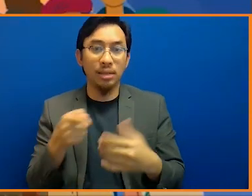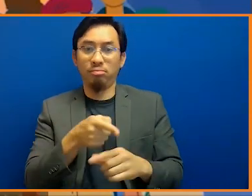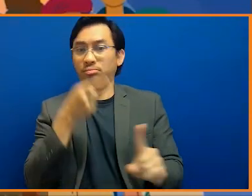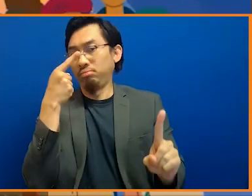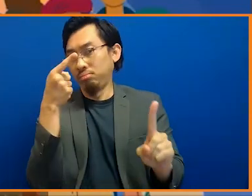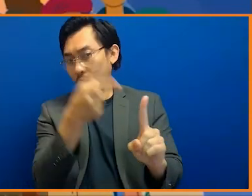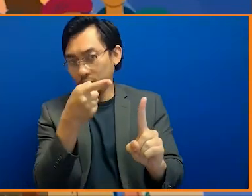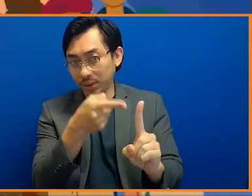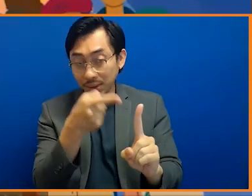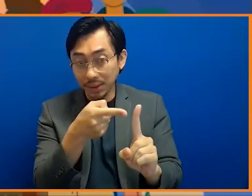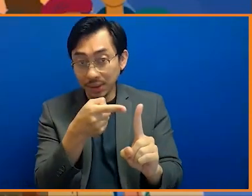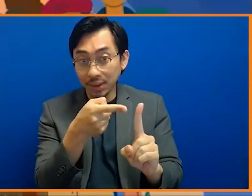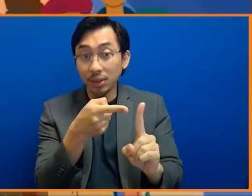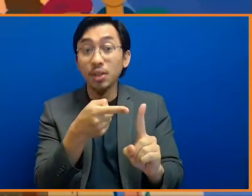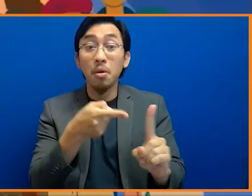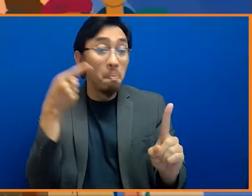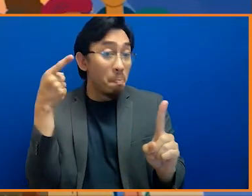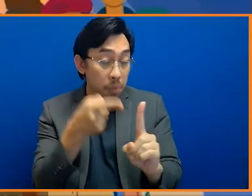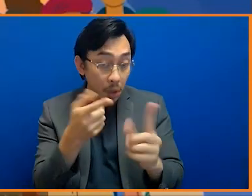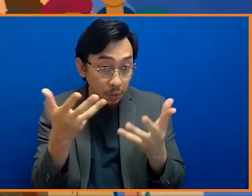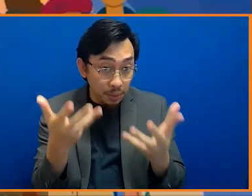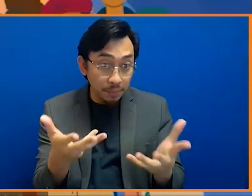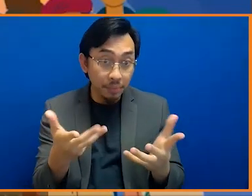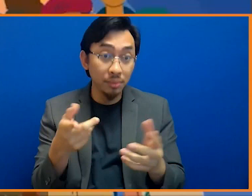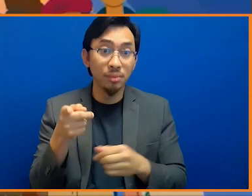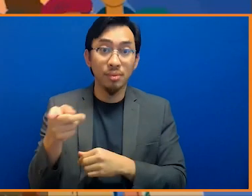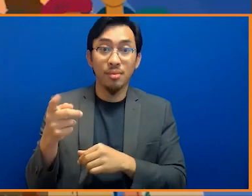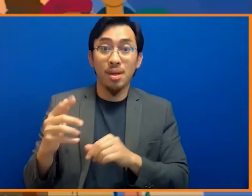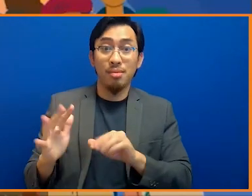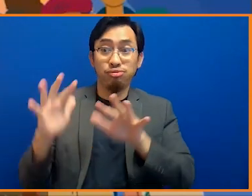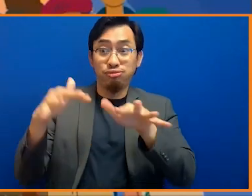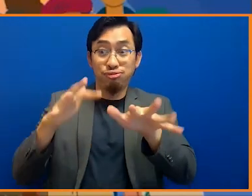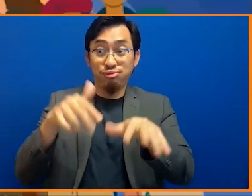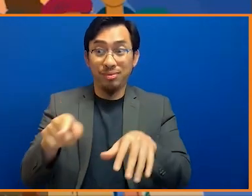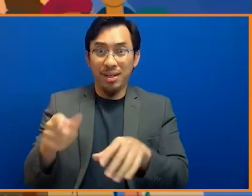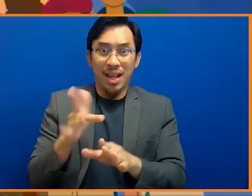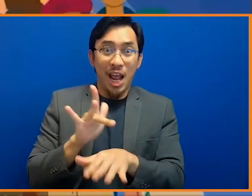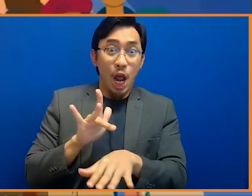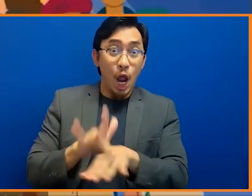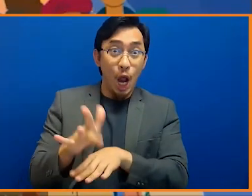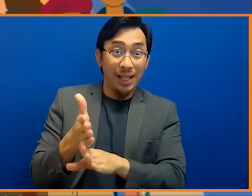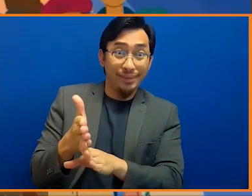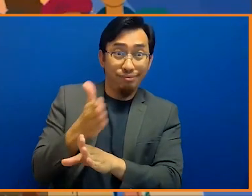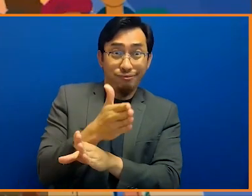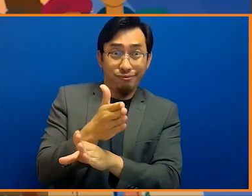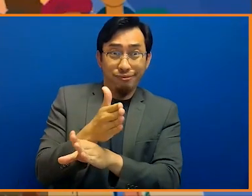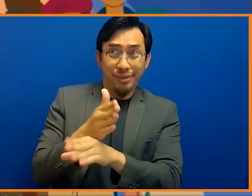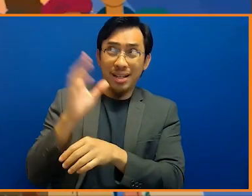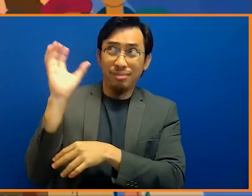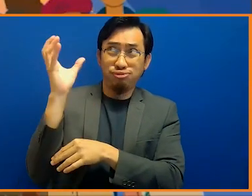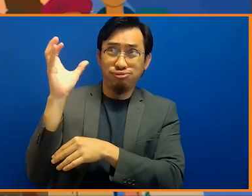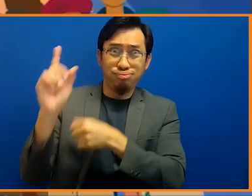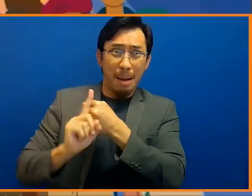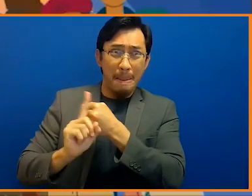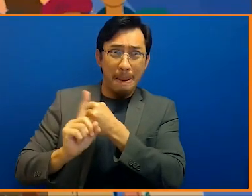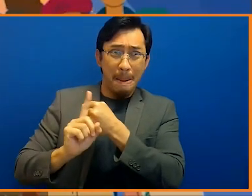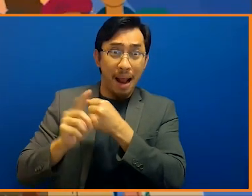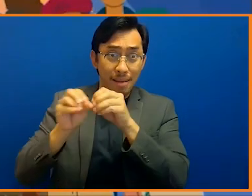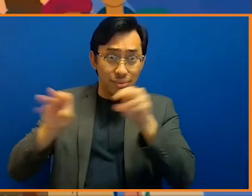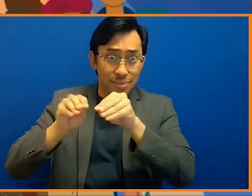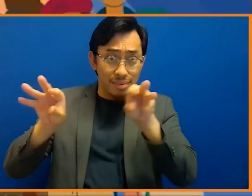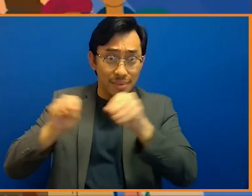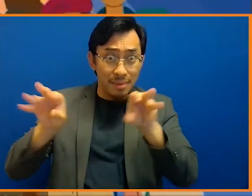objective or the goals of having tsunami early warning system is to inform as early